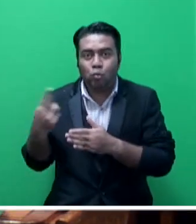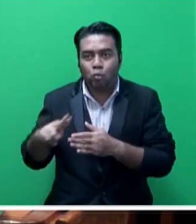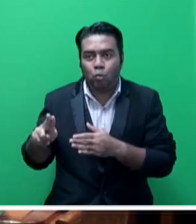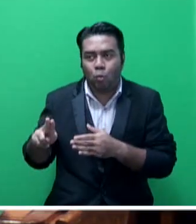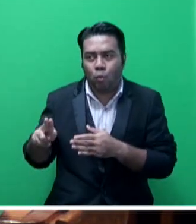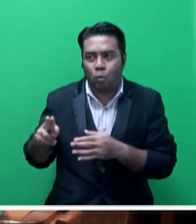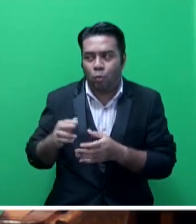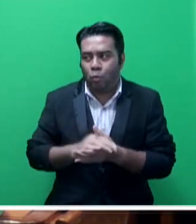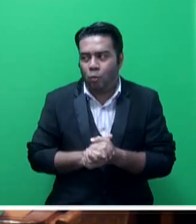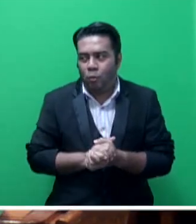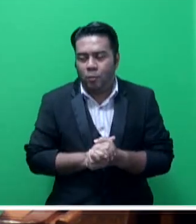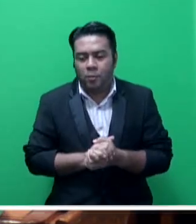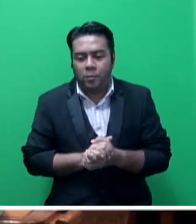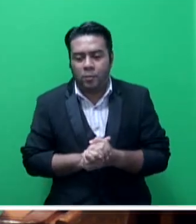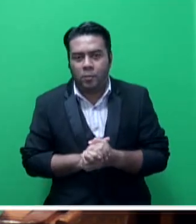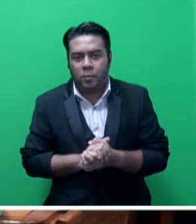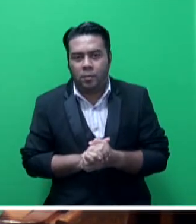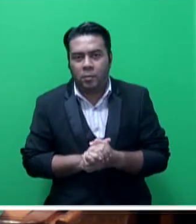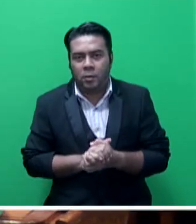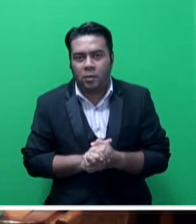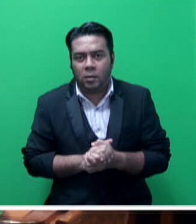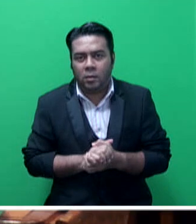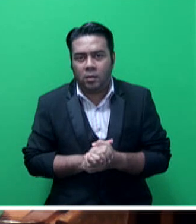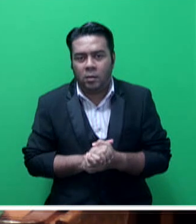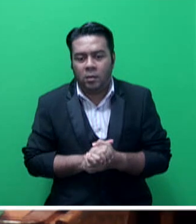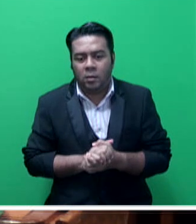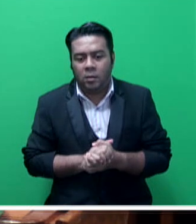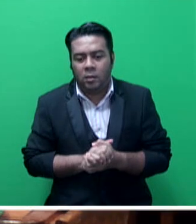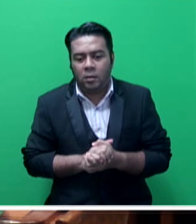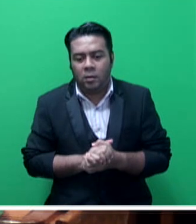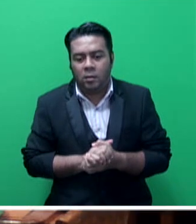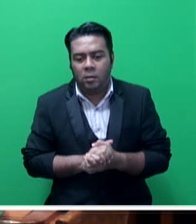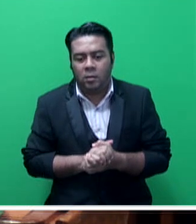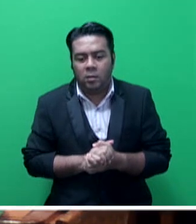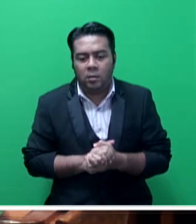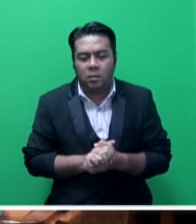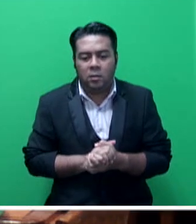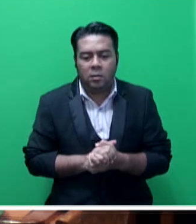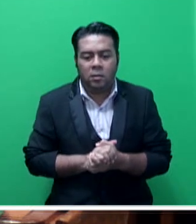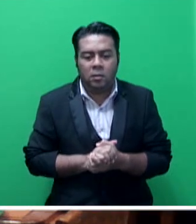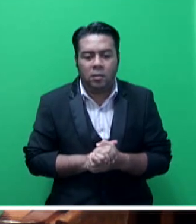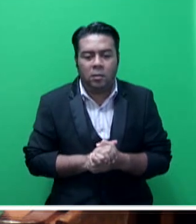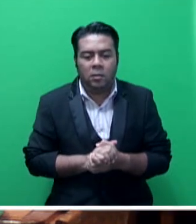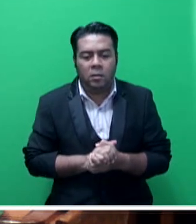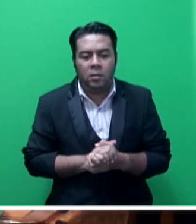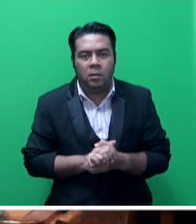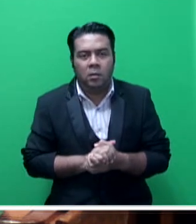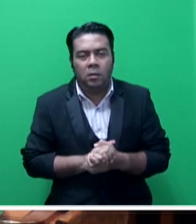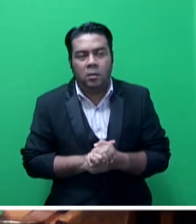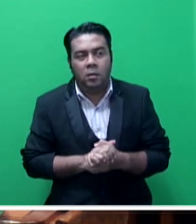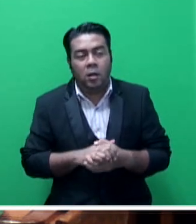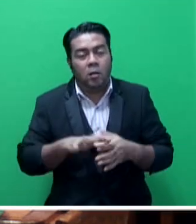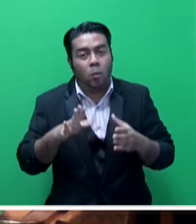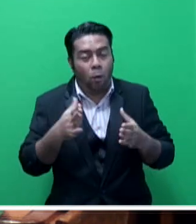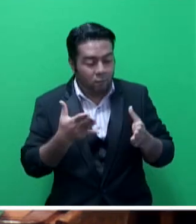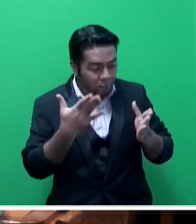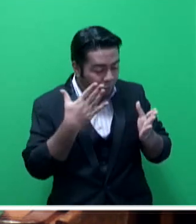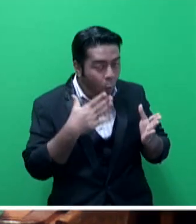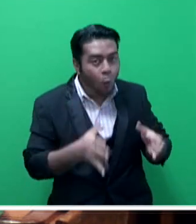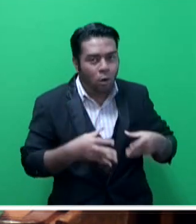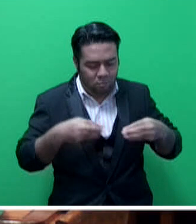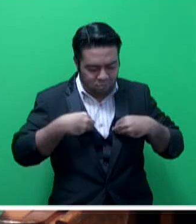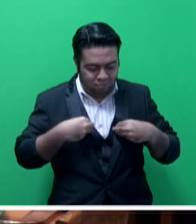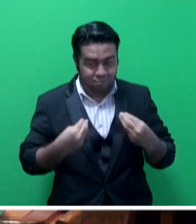divisions, even to the districts for verification, and of course attending to it as well if need